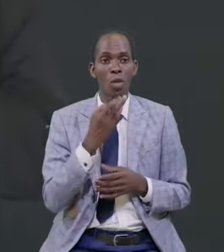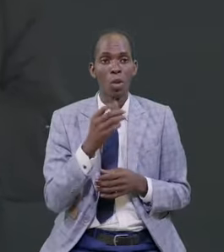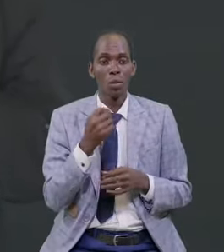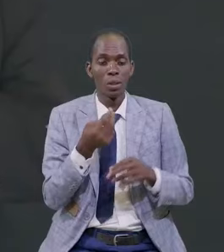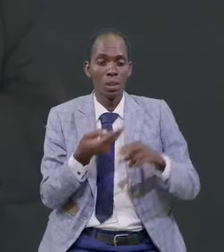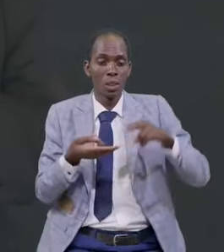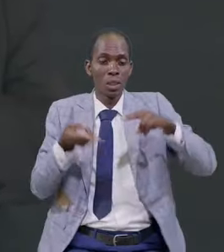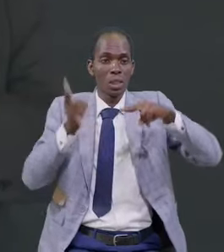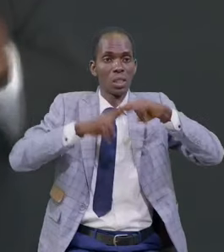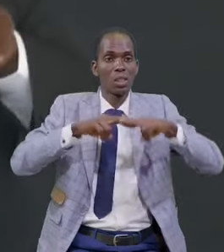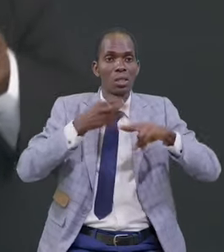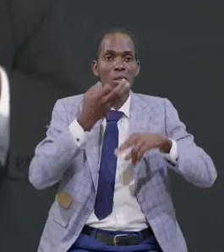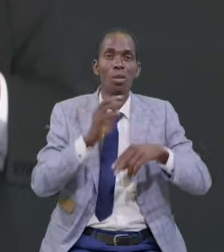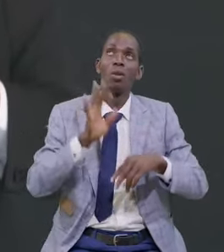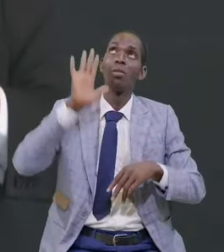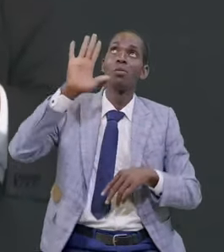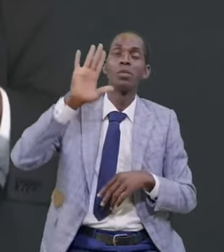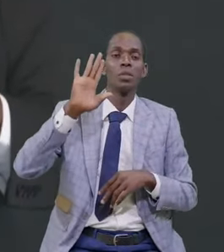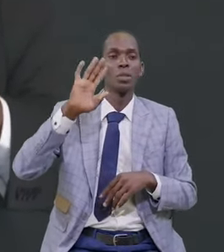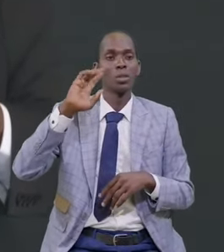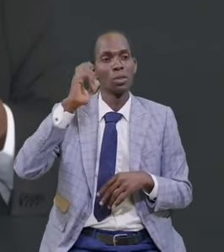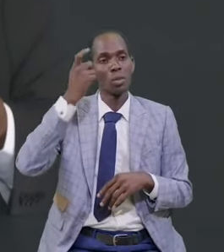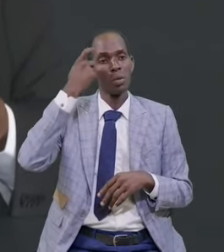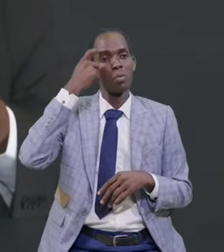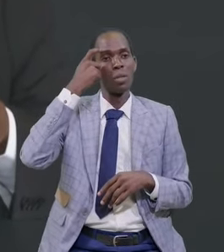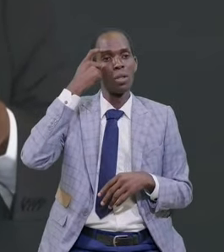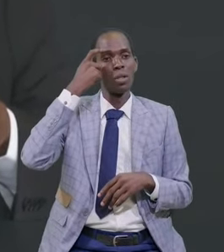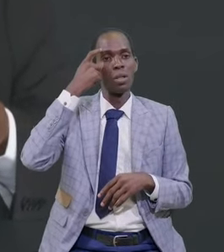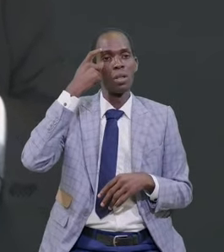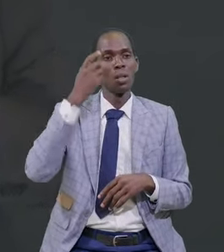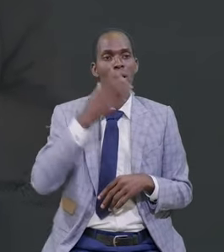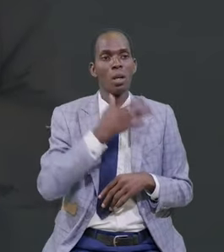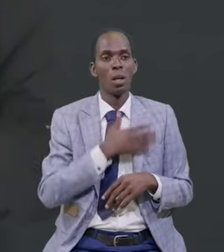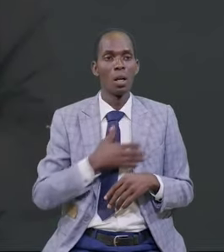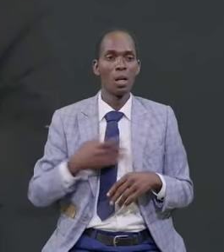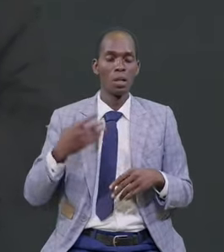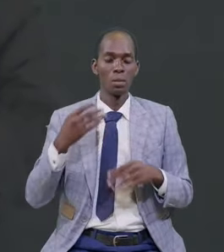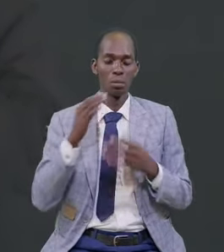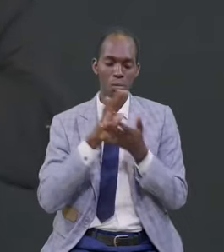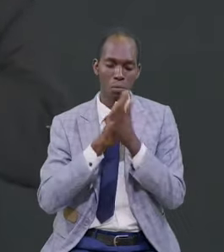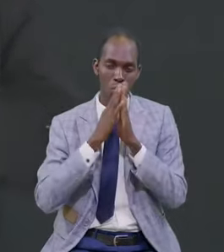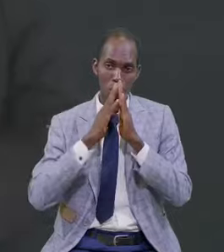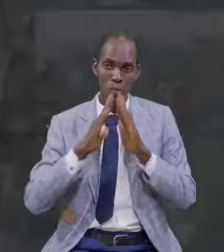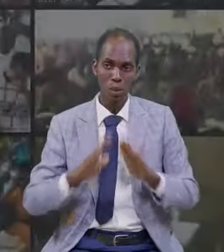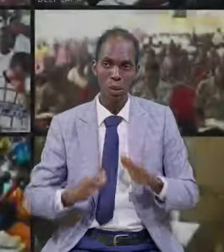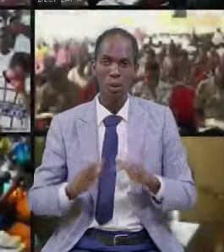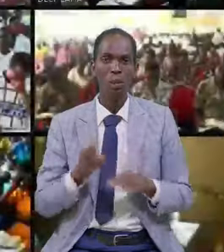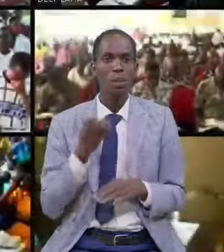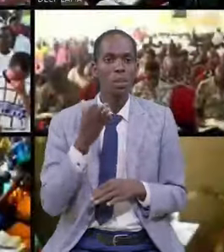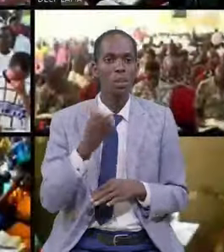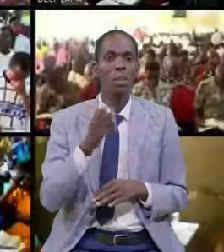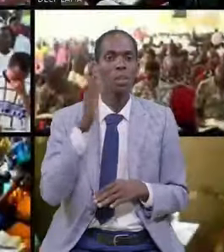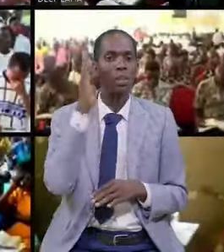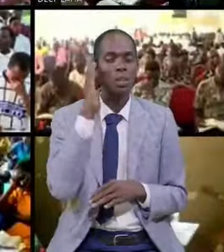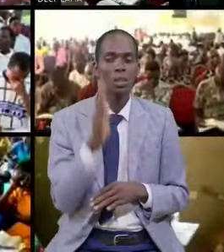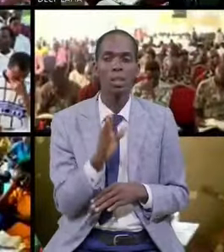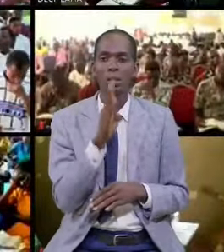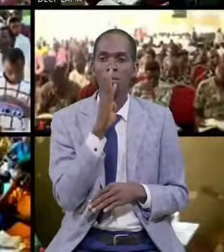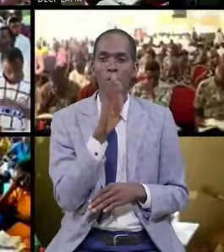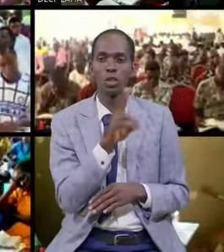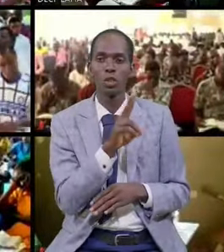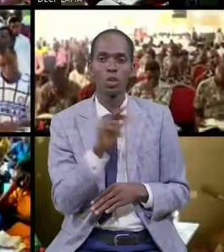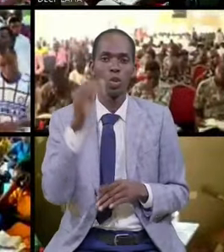his kingdom and his peace there shall be no end